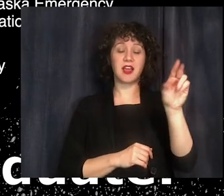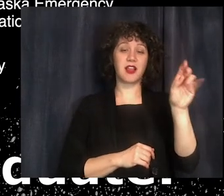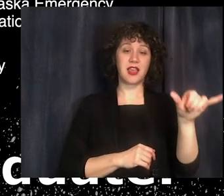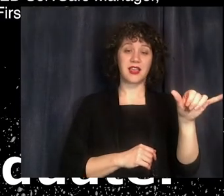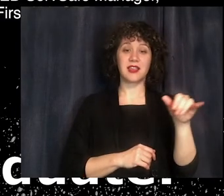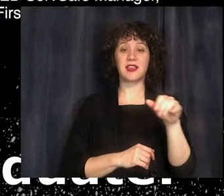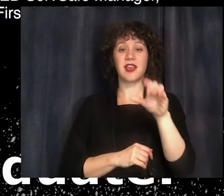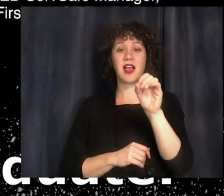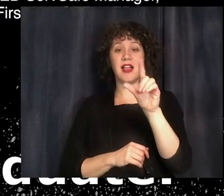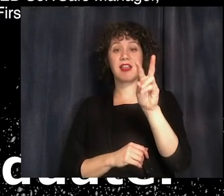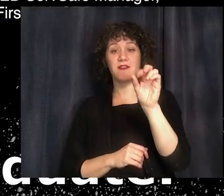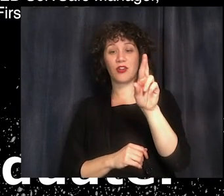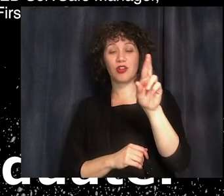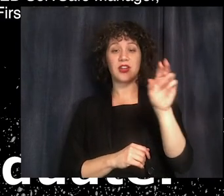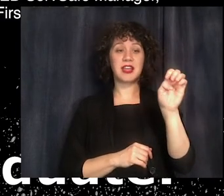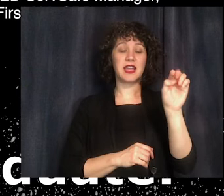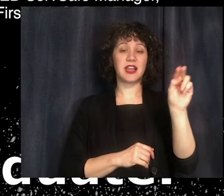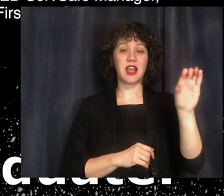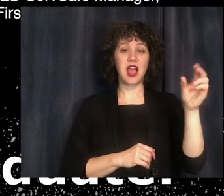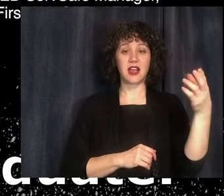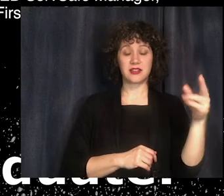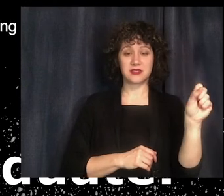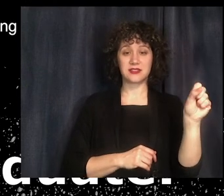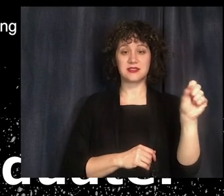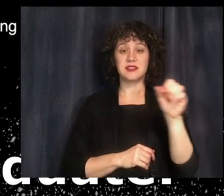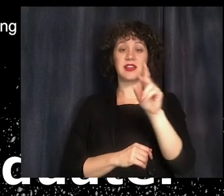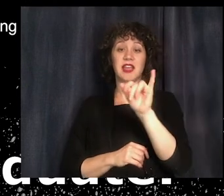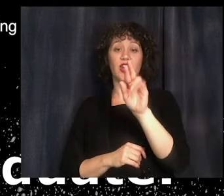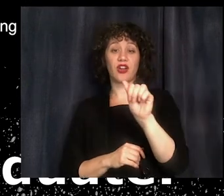Oliver Enox. Kira Fagerstrom.